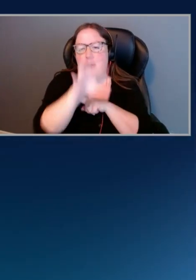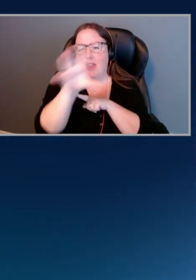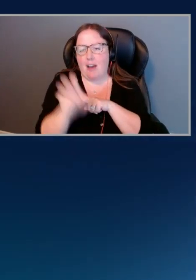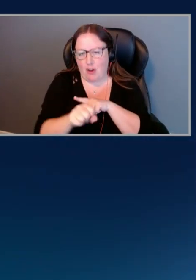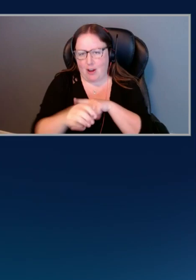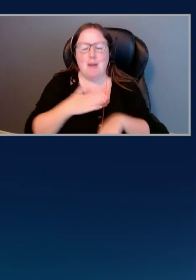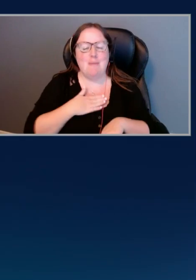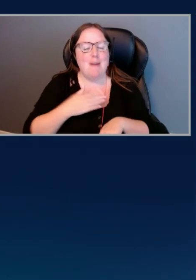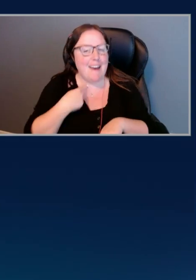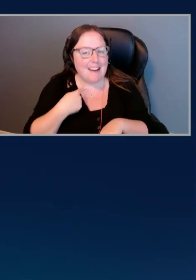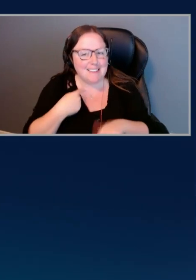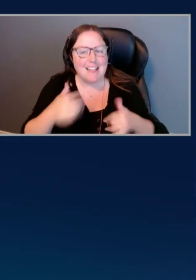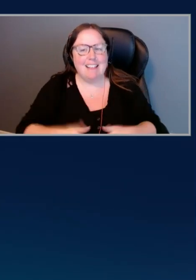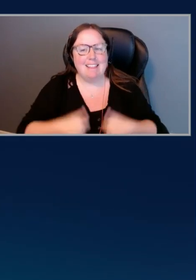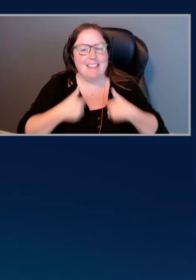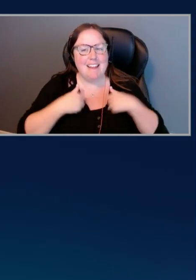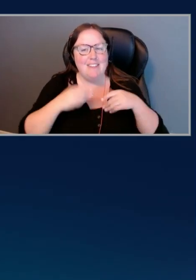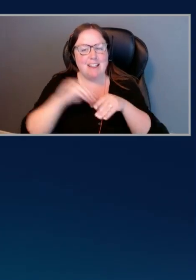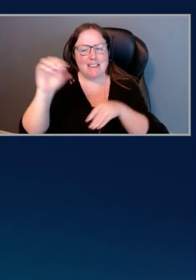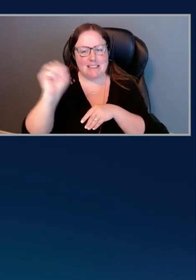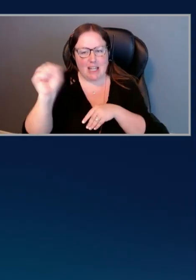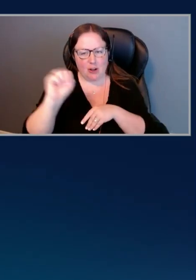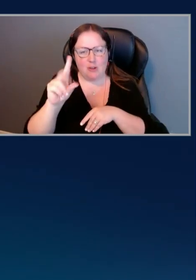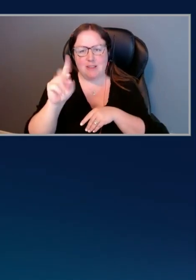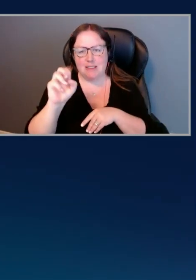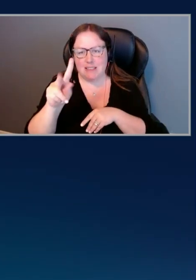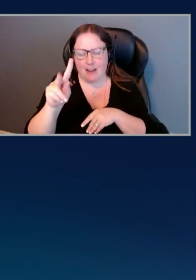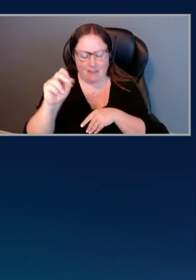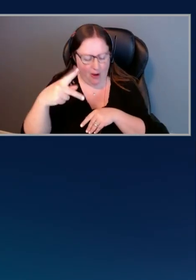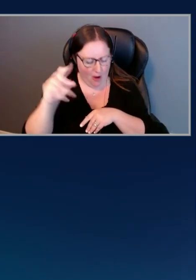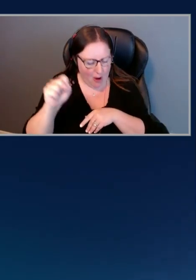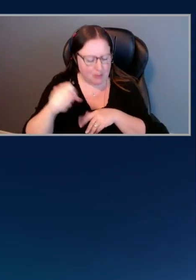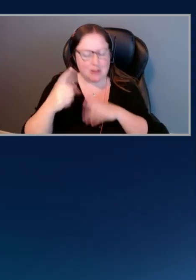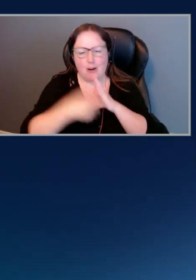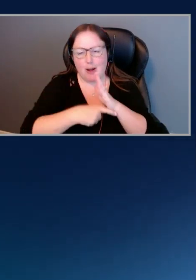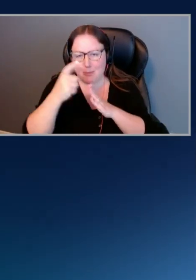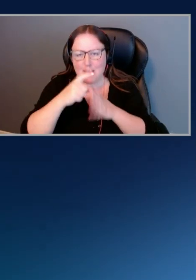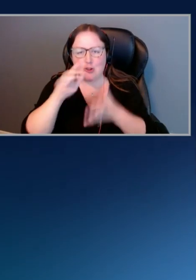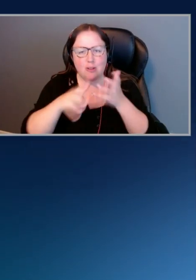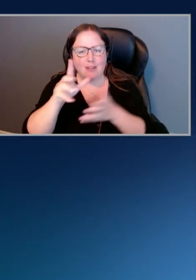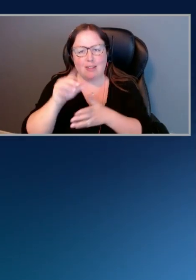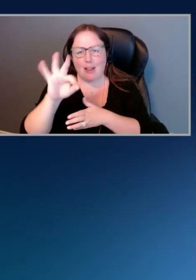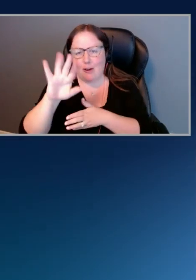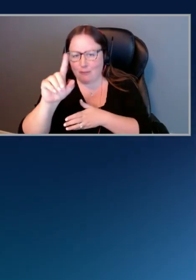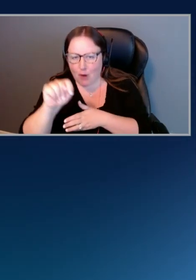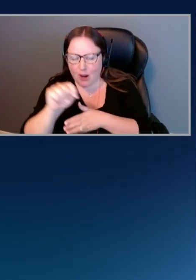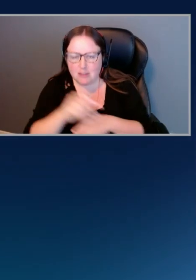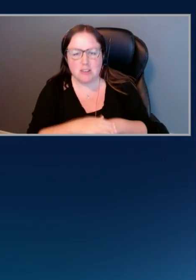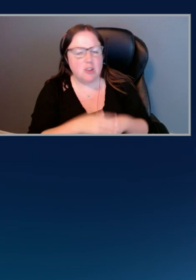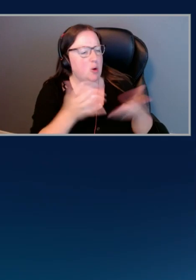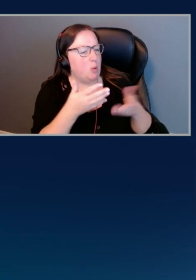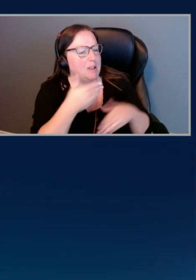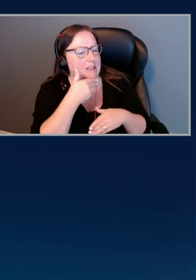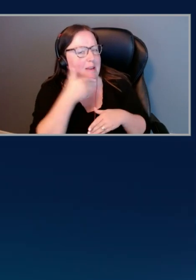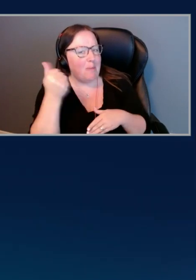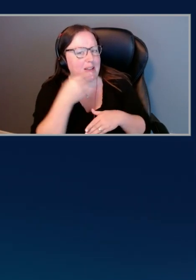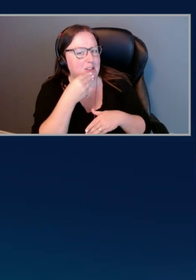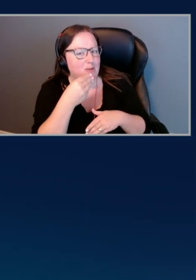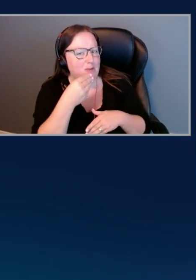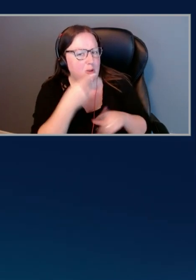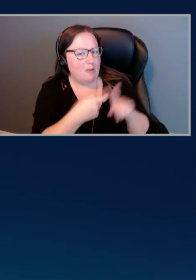living in Seattle now. Mainly DevOps, automation, cloud fun, and yeah. So what's the best food from South